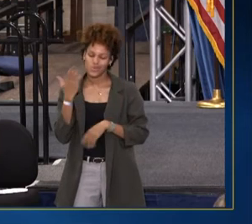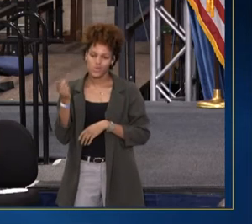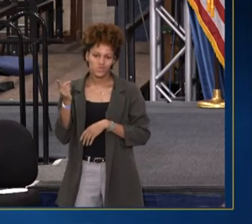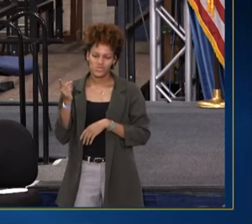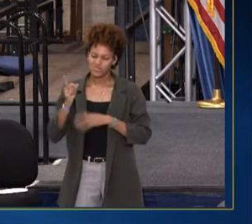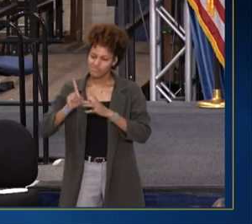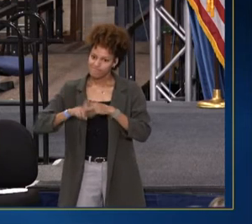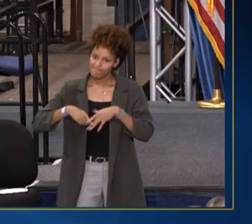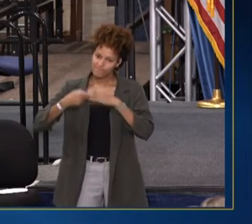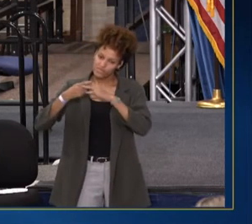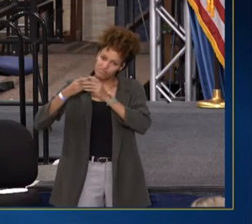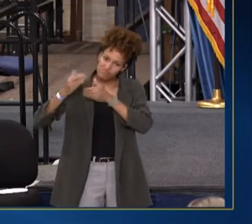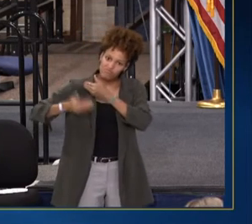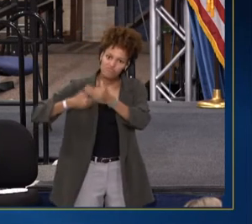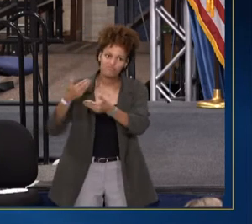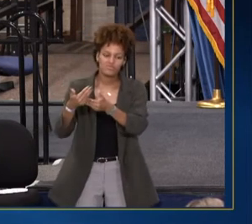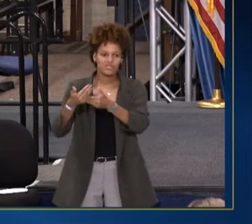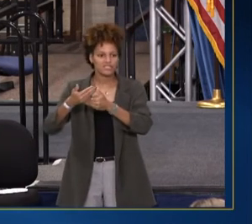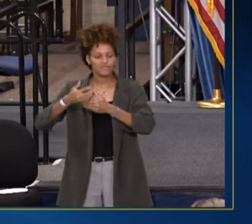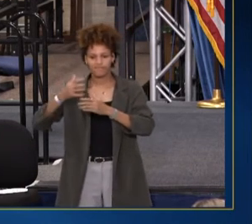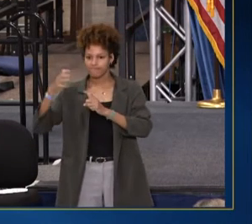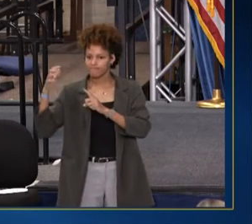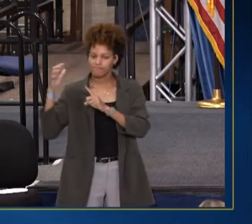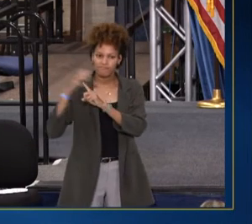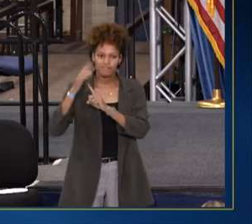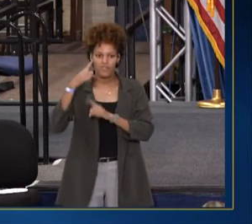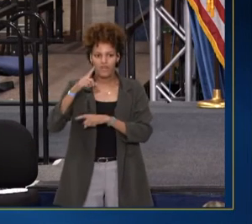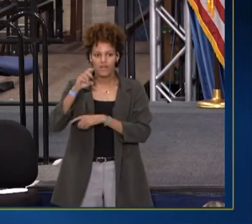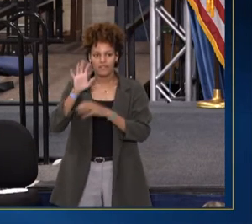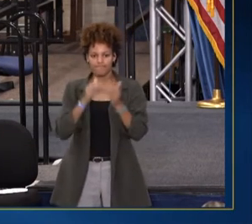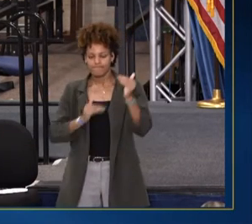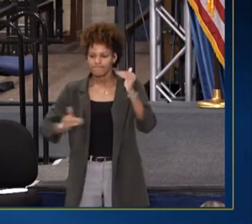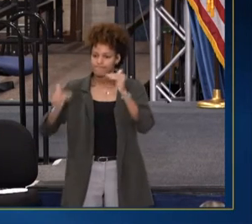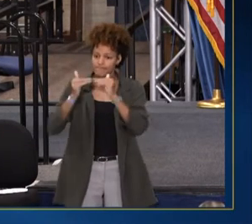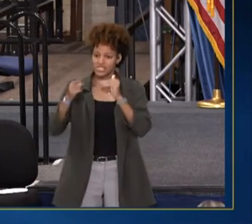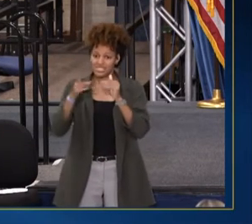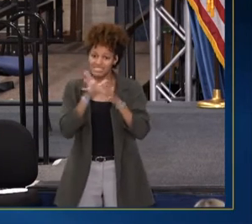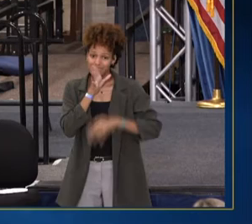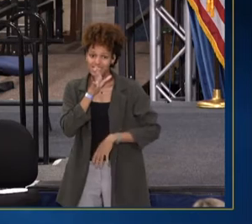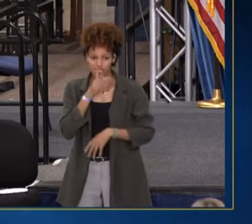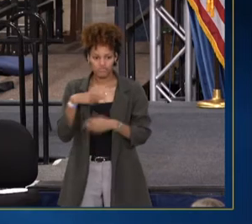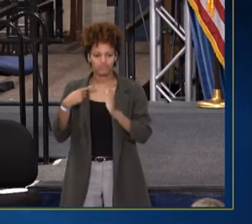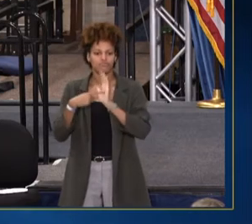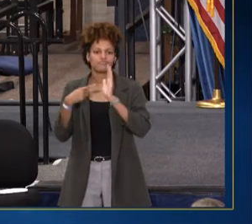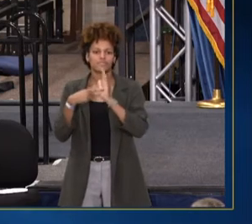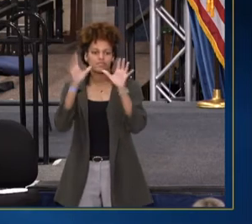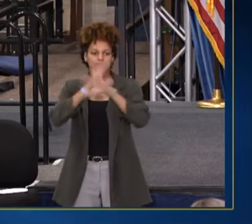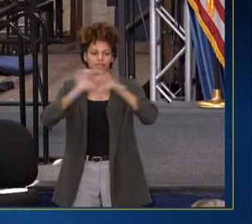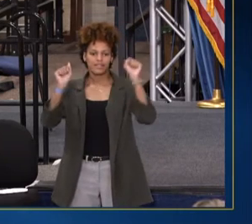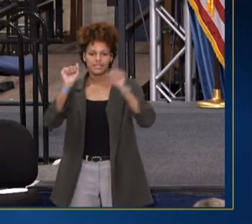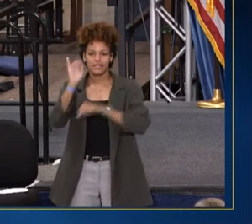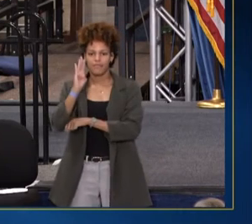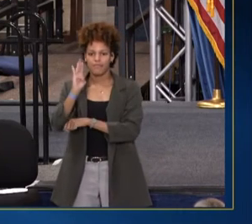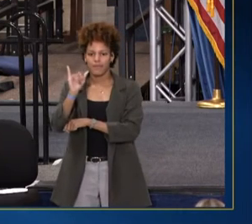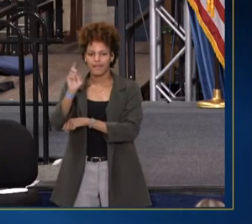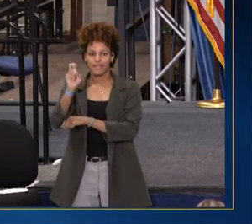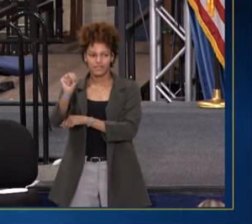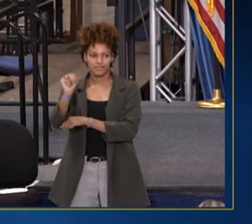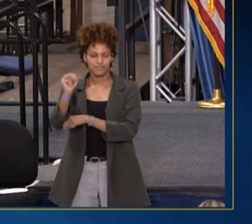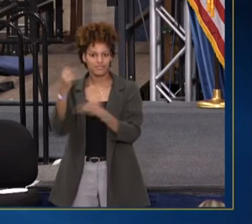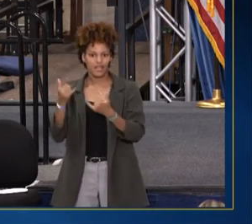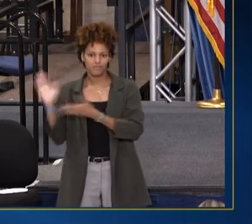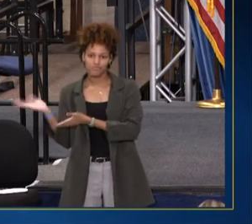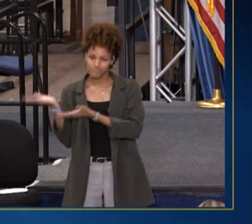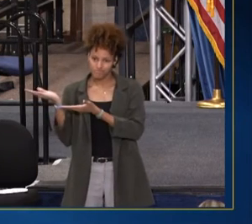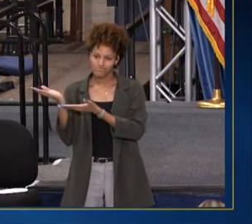trailblazer, a champion for equity. And when she speaks on behalf of the president. With that, I would love to bring White